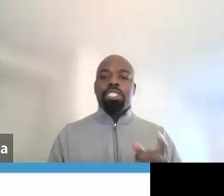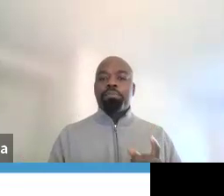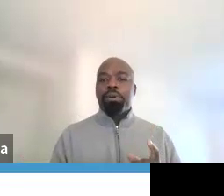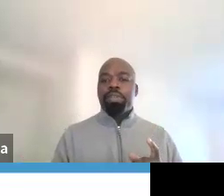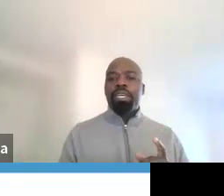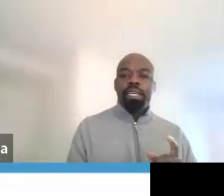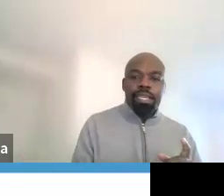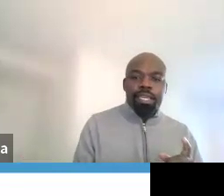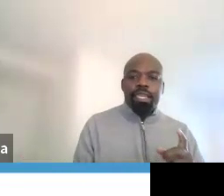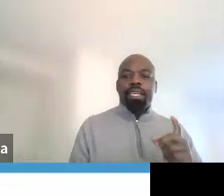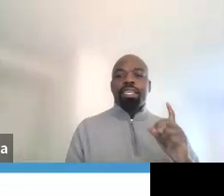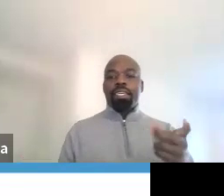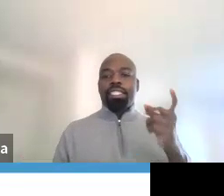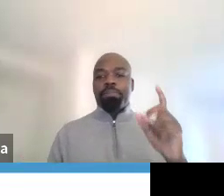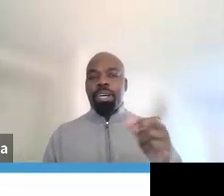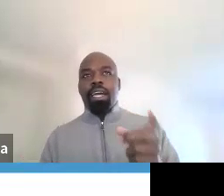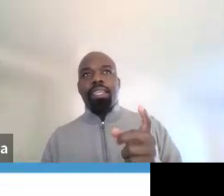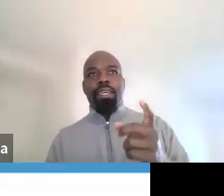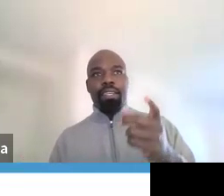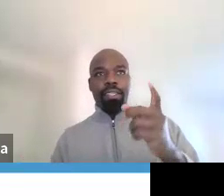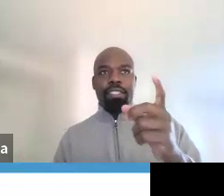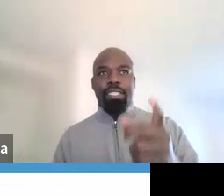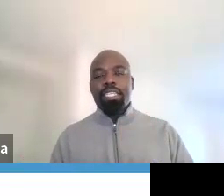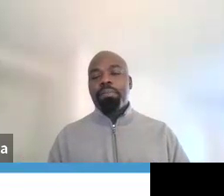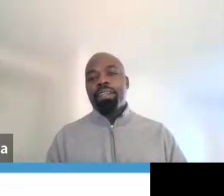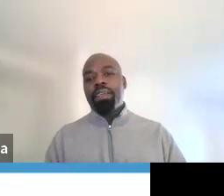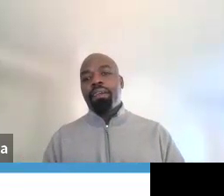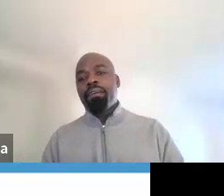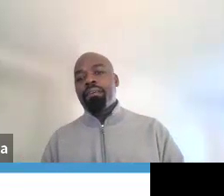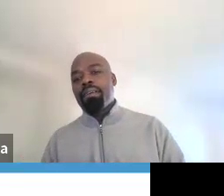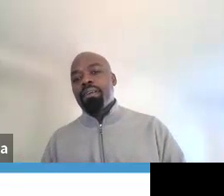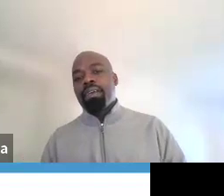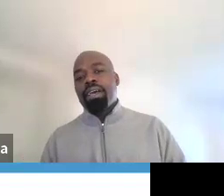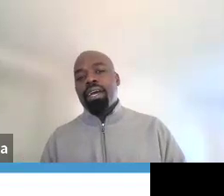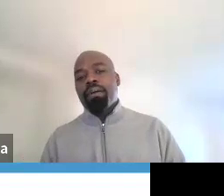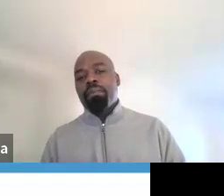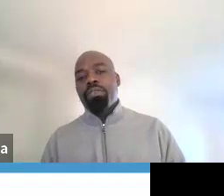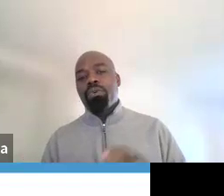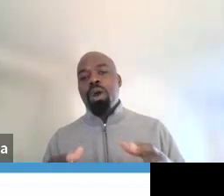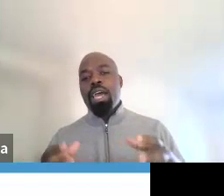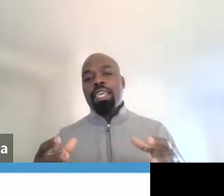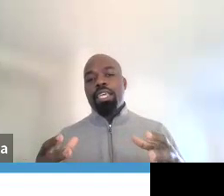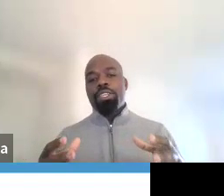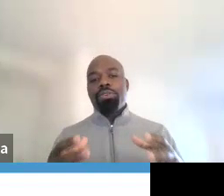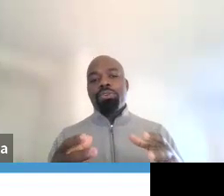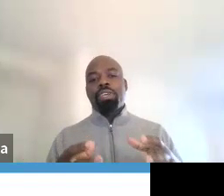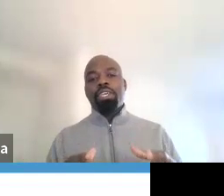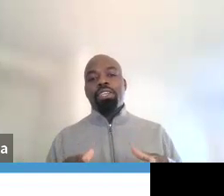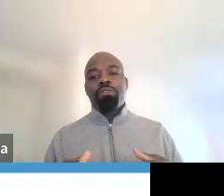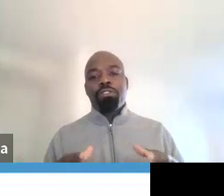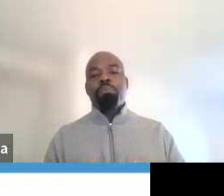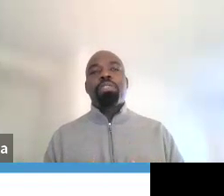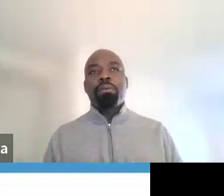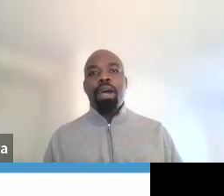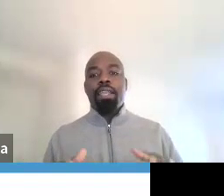But most importantly, in this part, this is the second part here, you want to use it